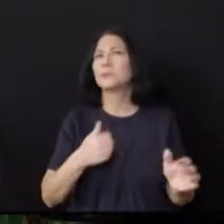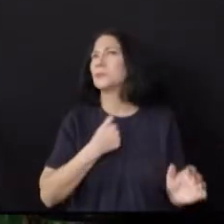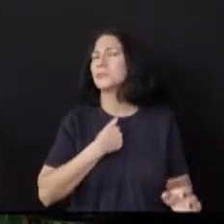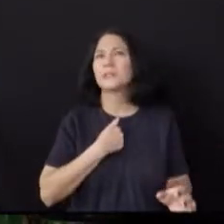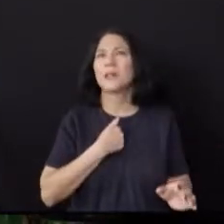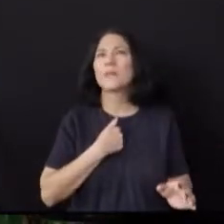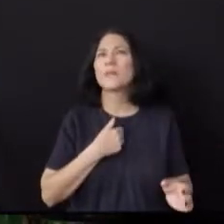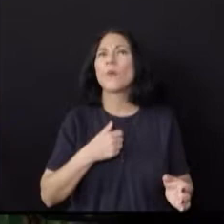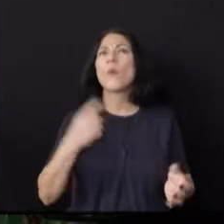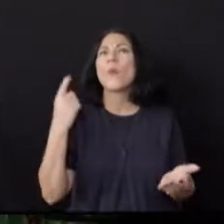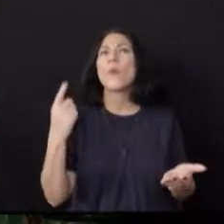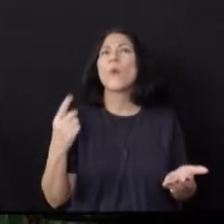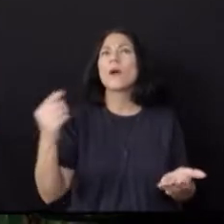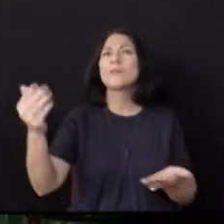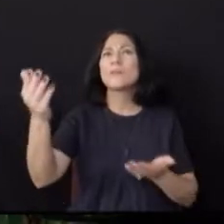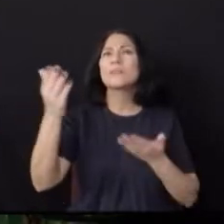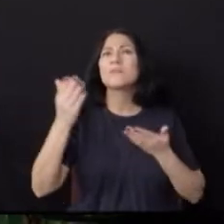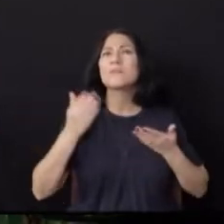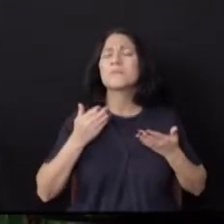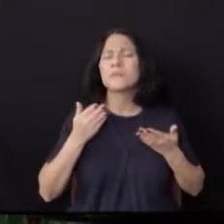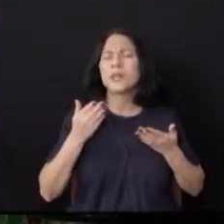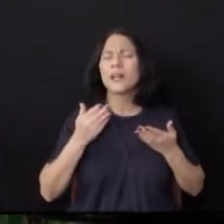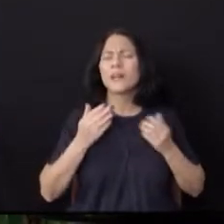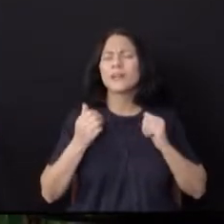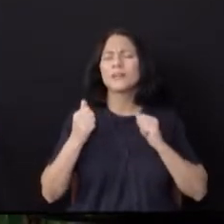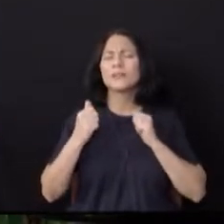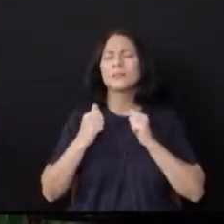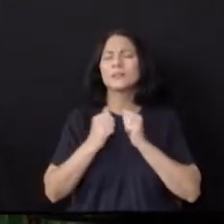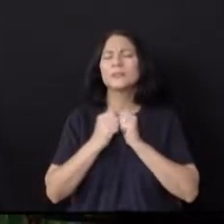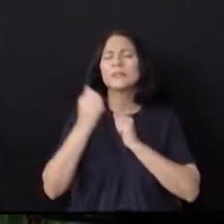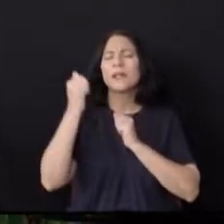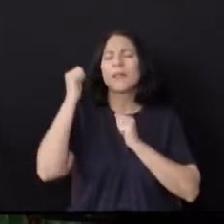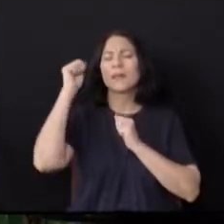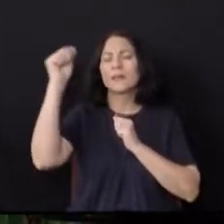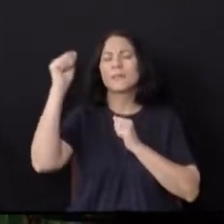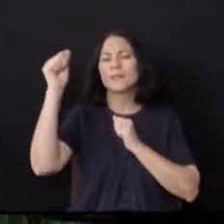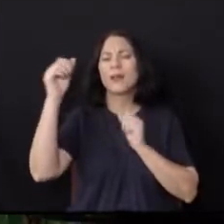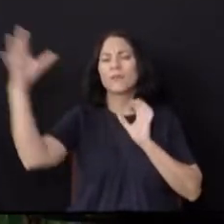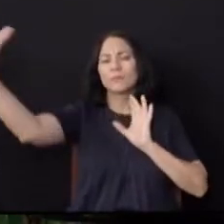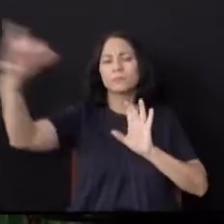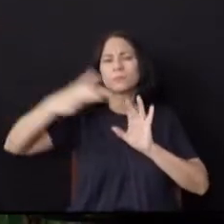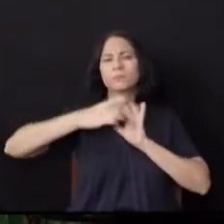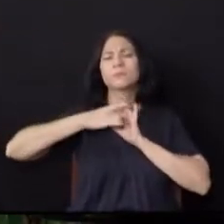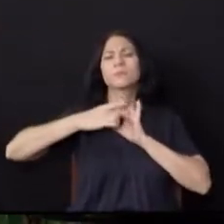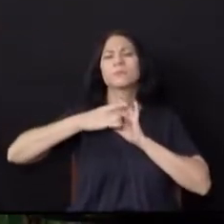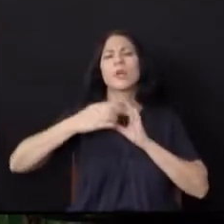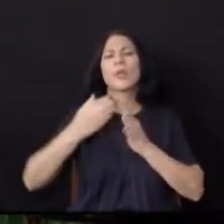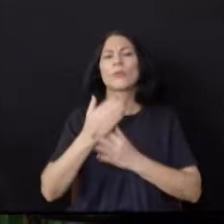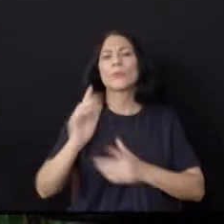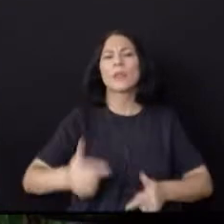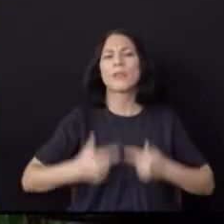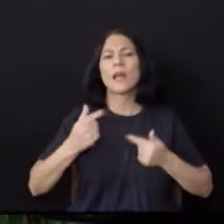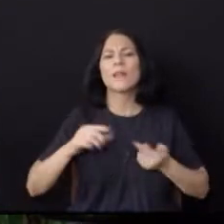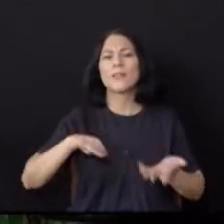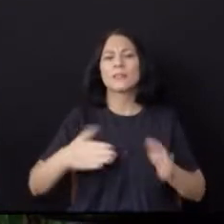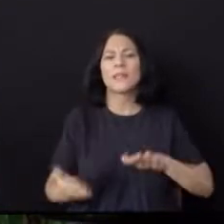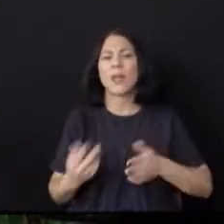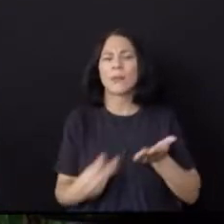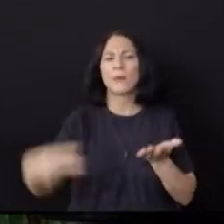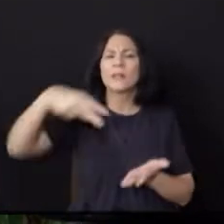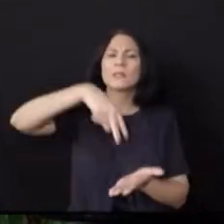who has brought us back to himself, reconciled us through the life and the death and the resurrection